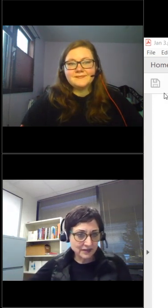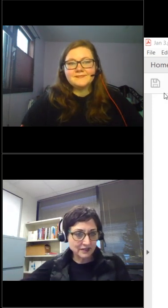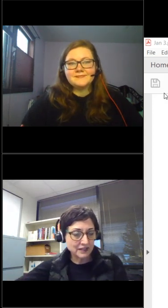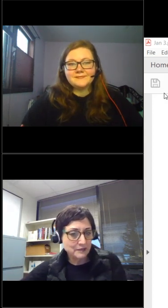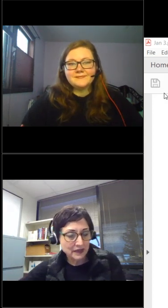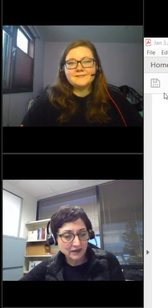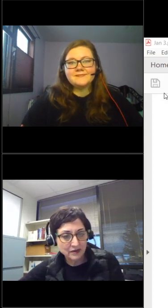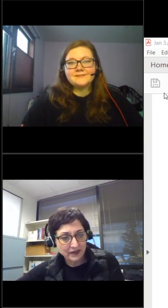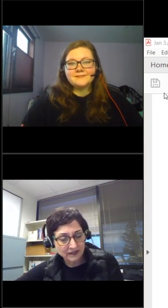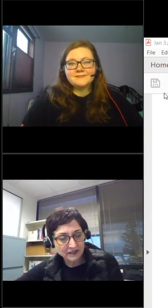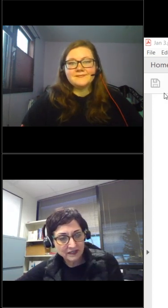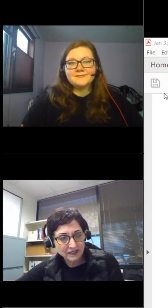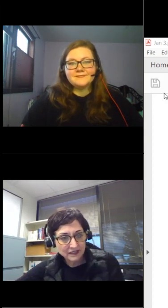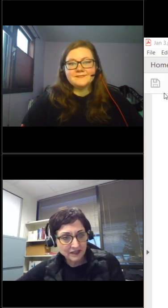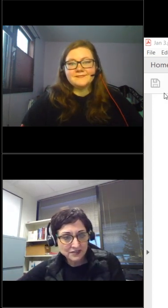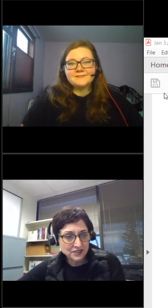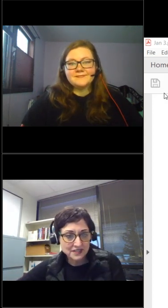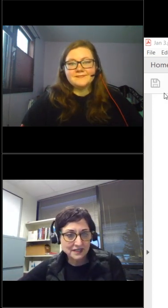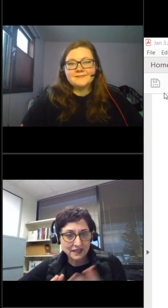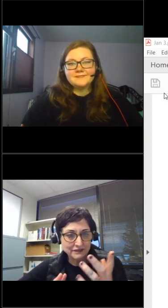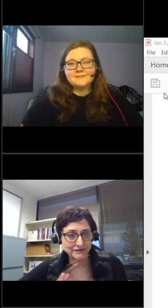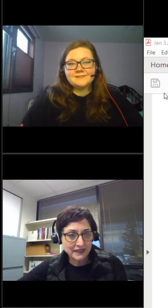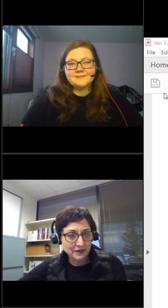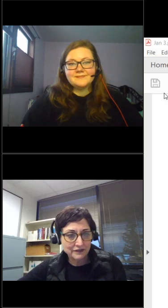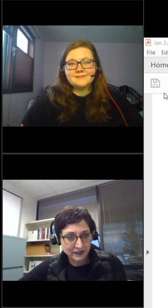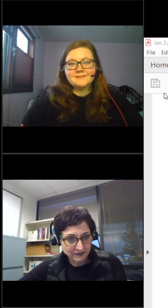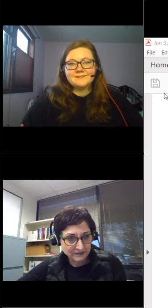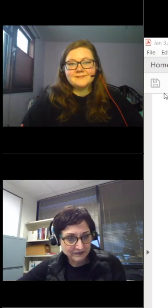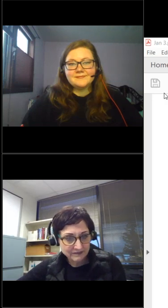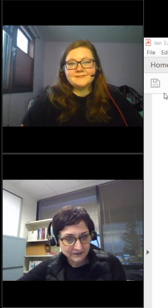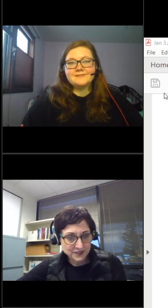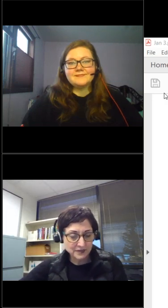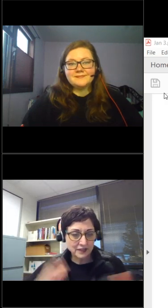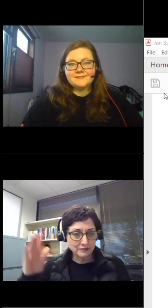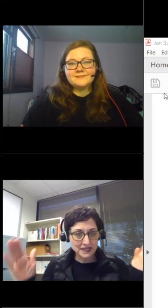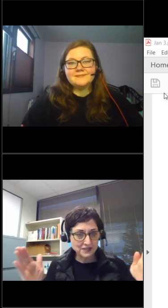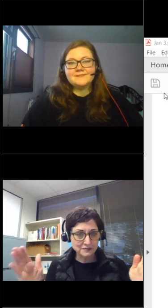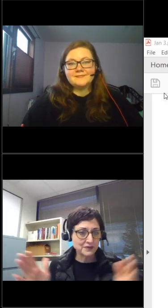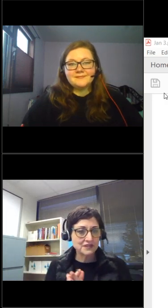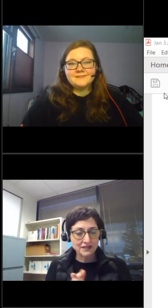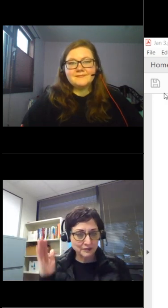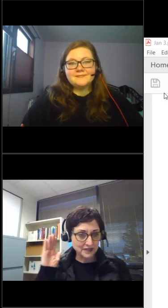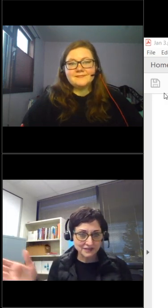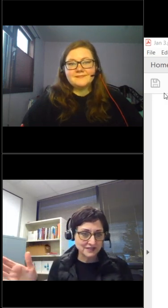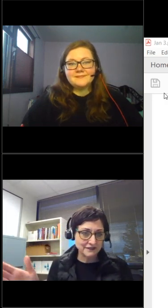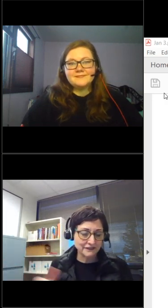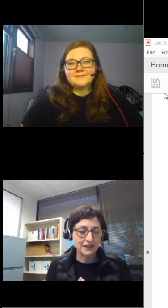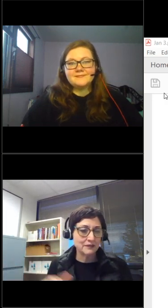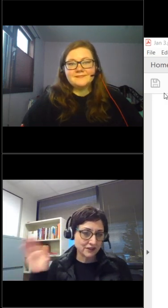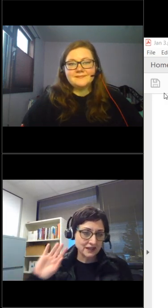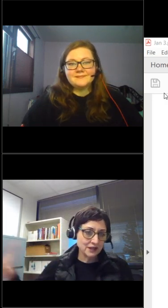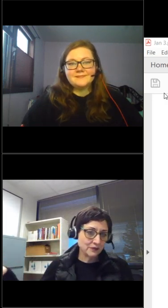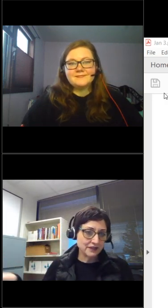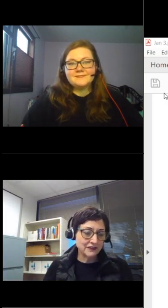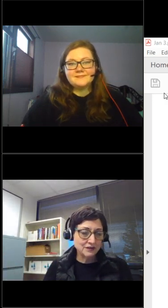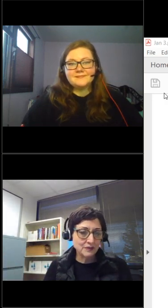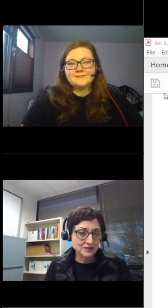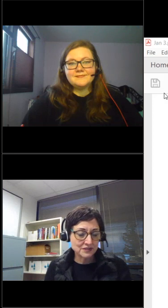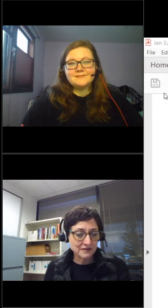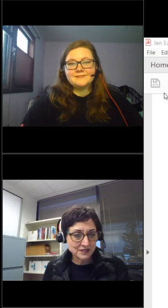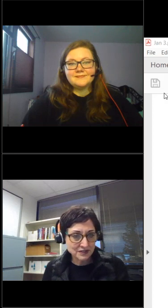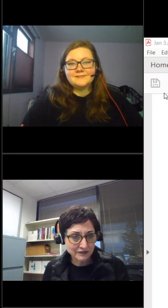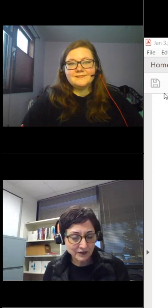it'll keep on going. All right, it's just kind of how it fell. So it compasses most of the year, but that final month, we'll give